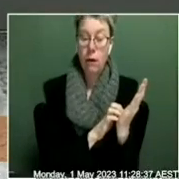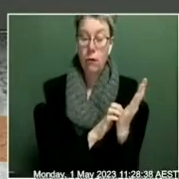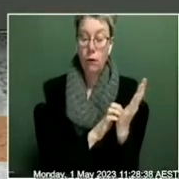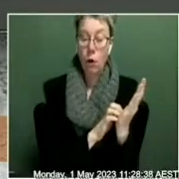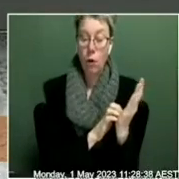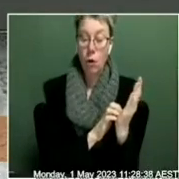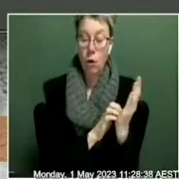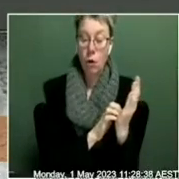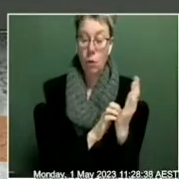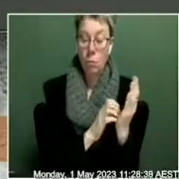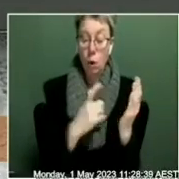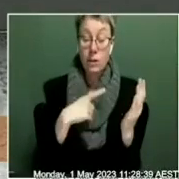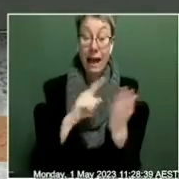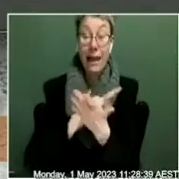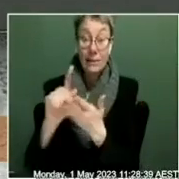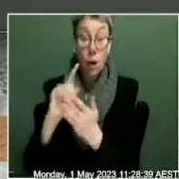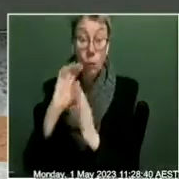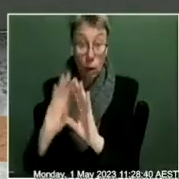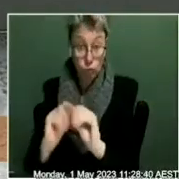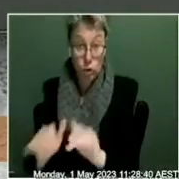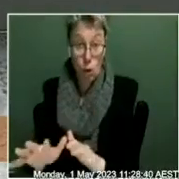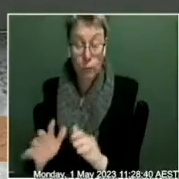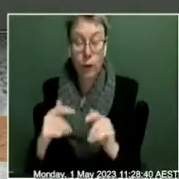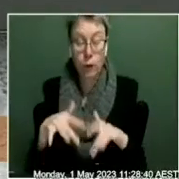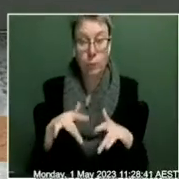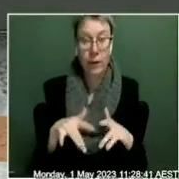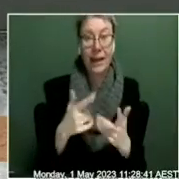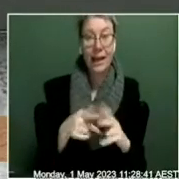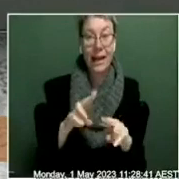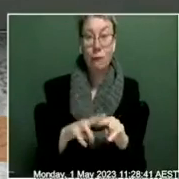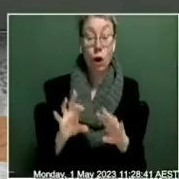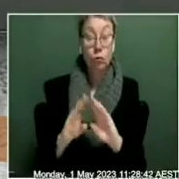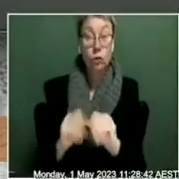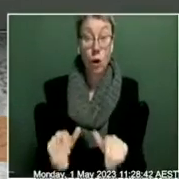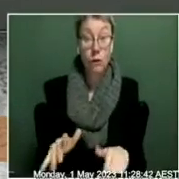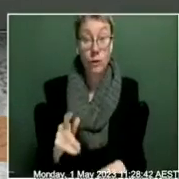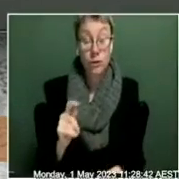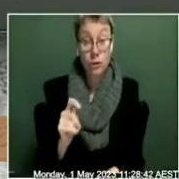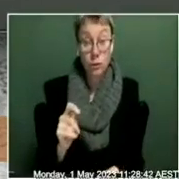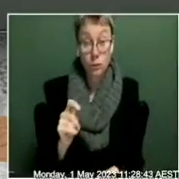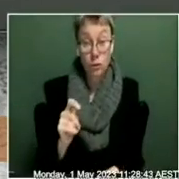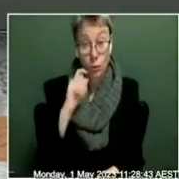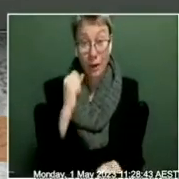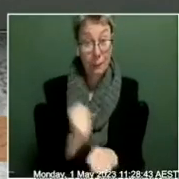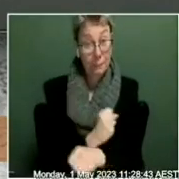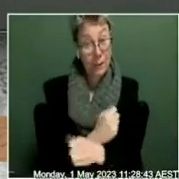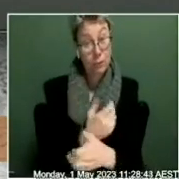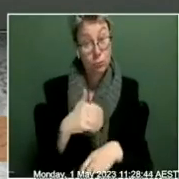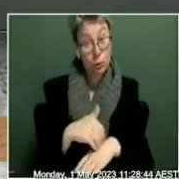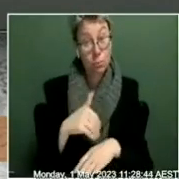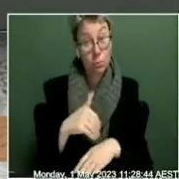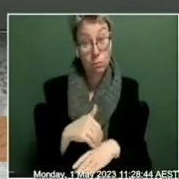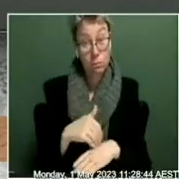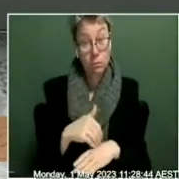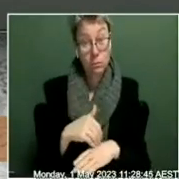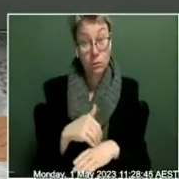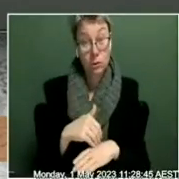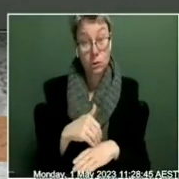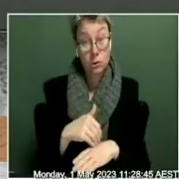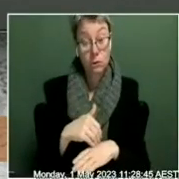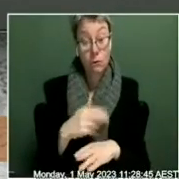real difficulties hearing the evidence tomorrow, because I understand senior counsel assisting Mr. McAvoy